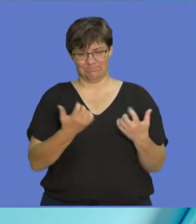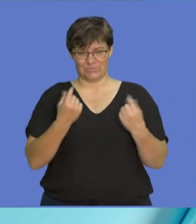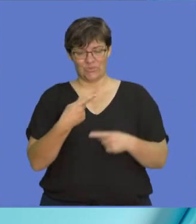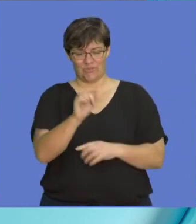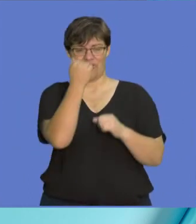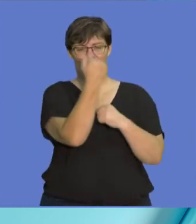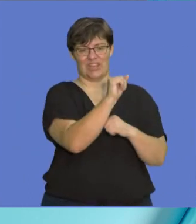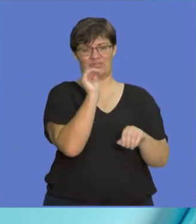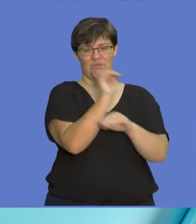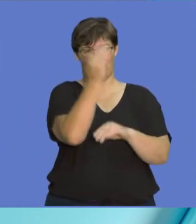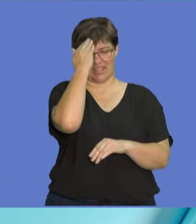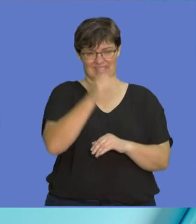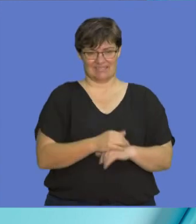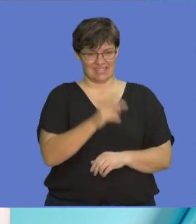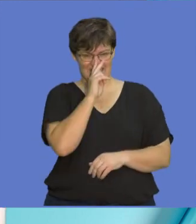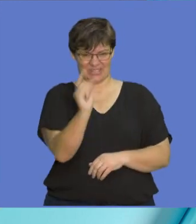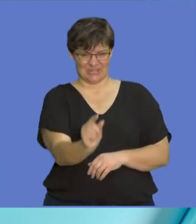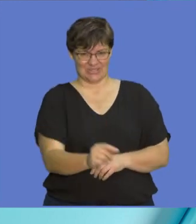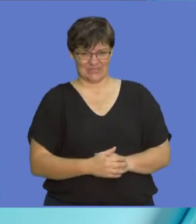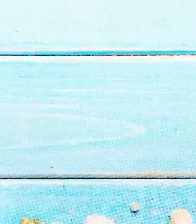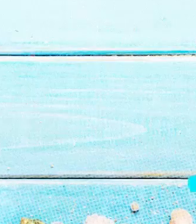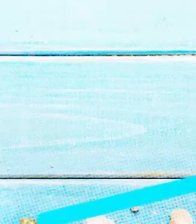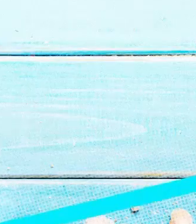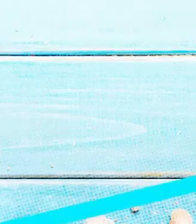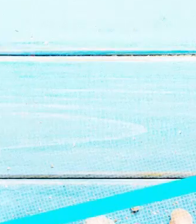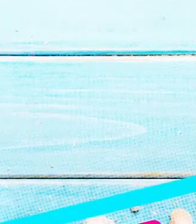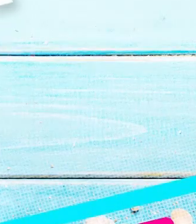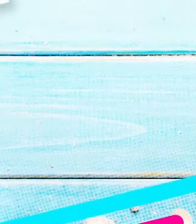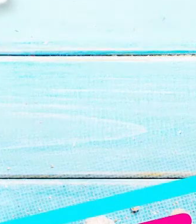the factory overheads. See you just now.